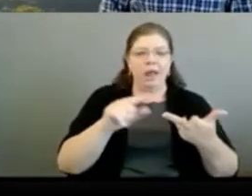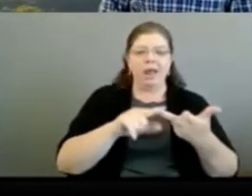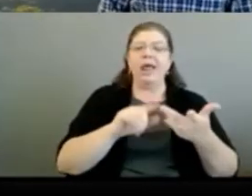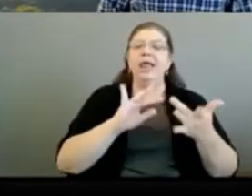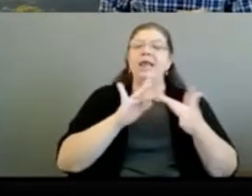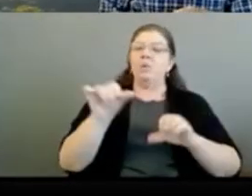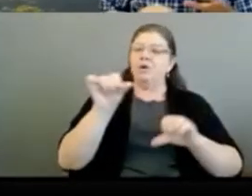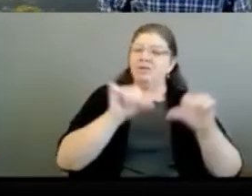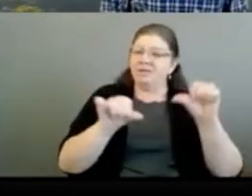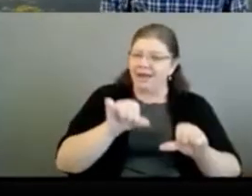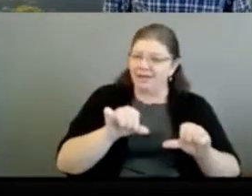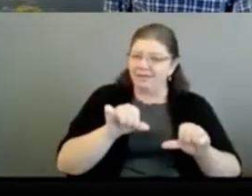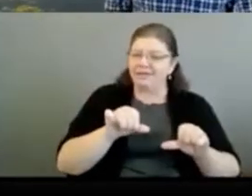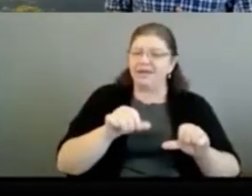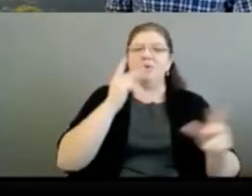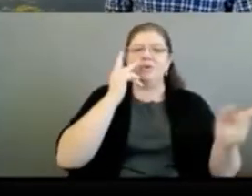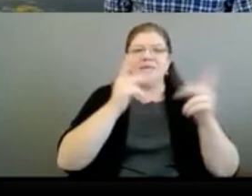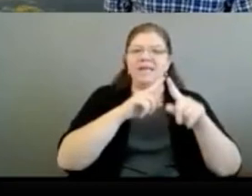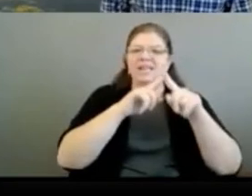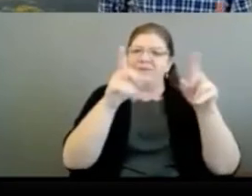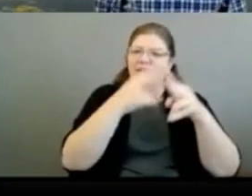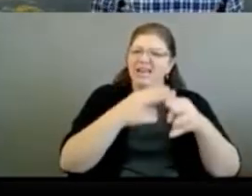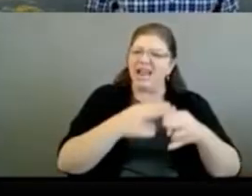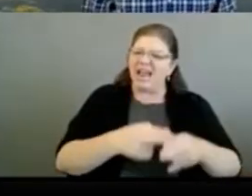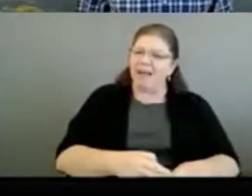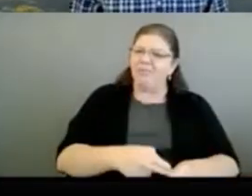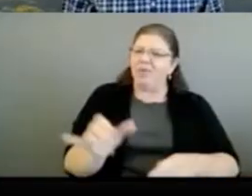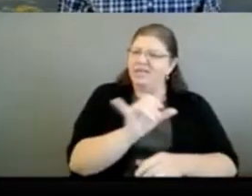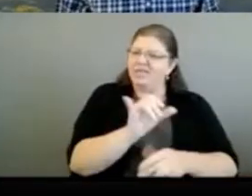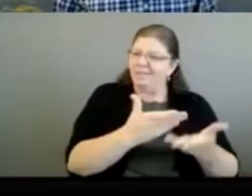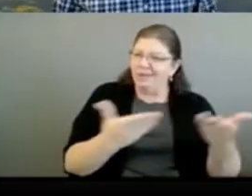And if you're kind of seeing a lot of different names for something similar,